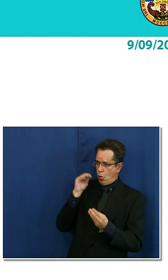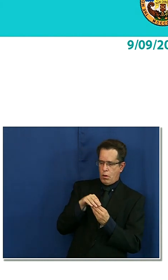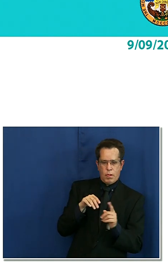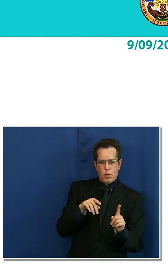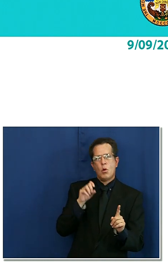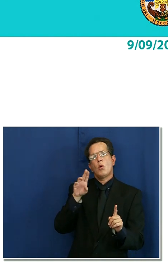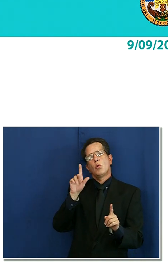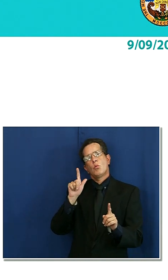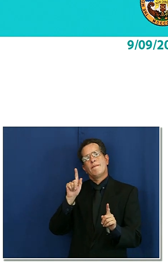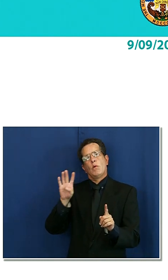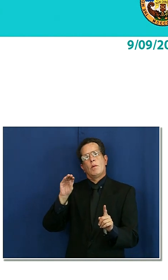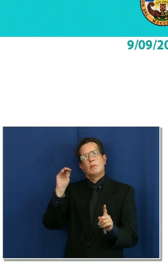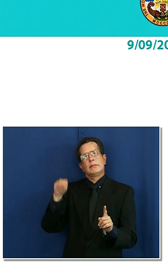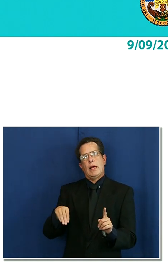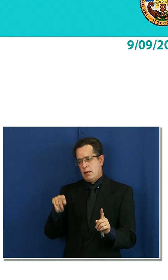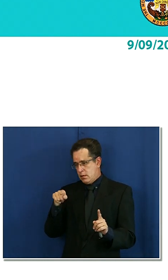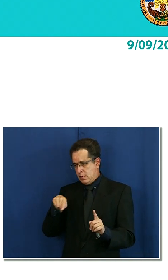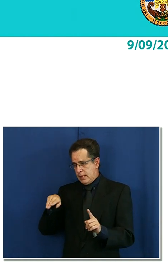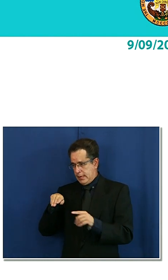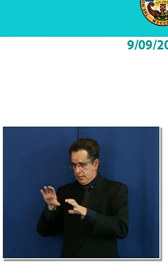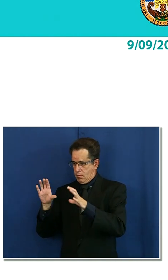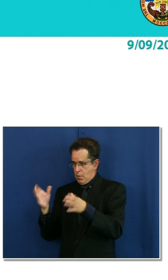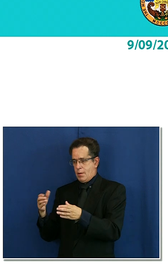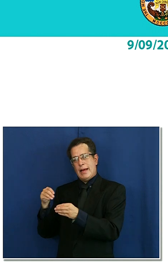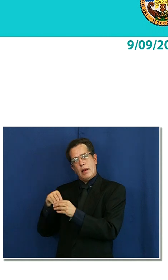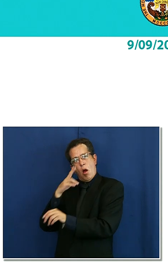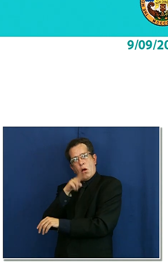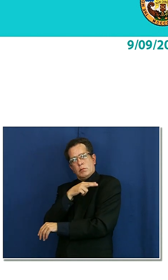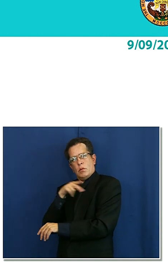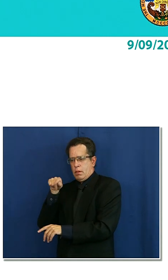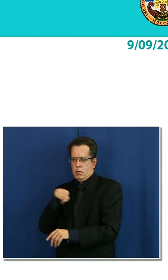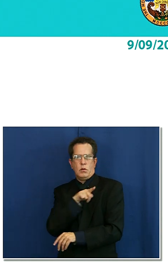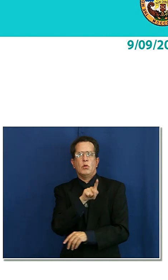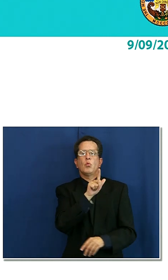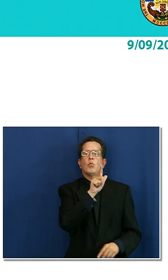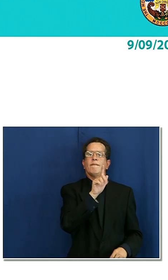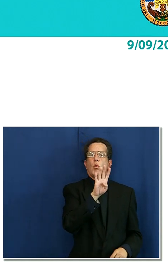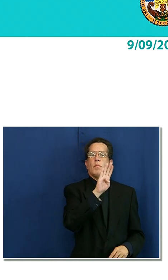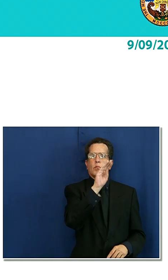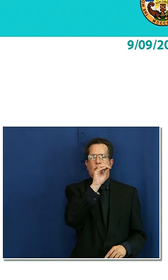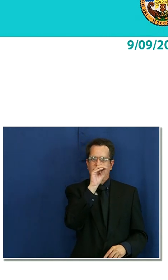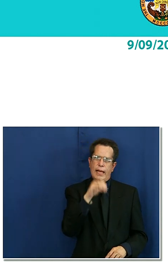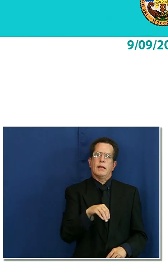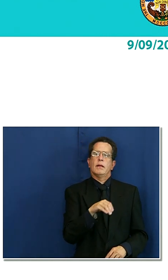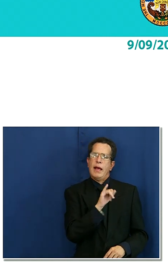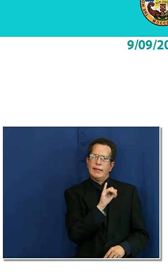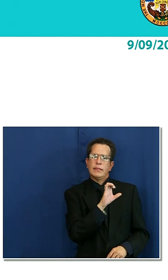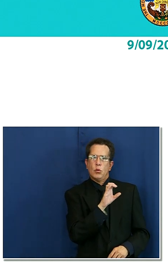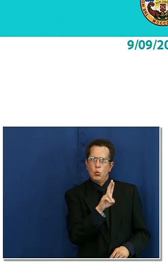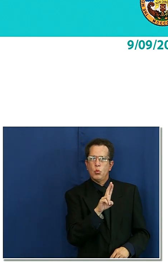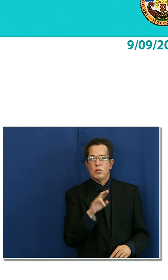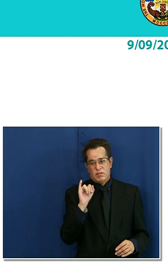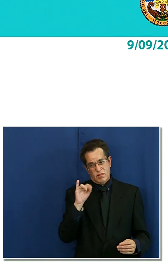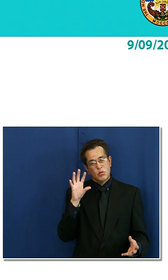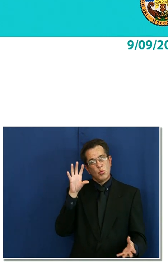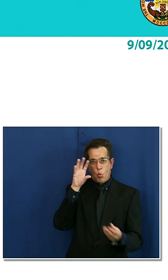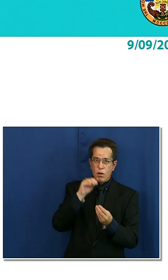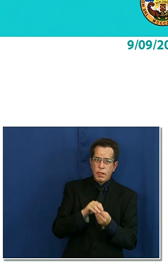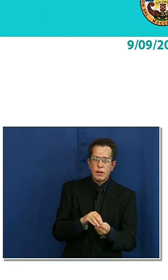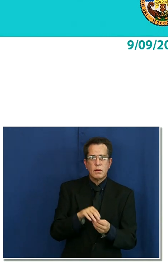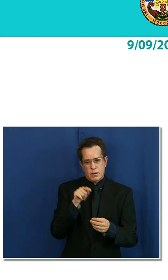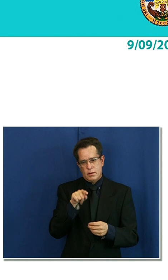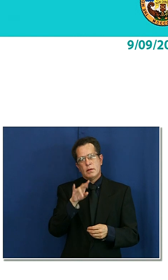and 24% of the total number of those hospitalized. The total number of cases includes, again, the